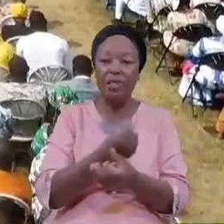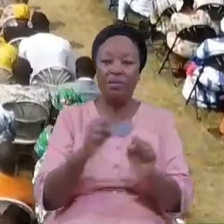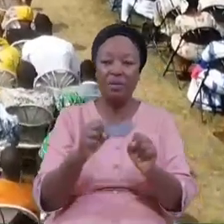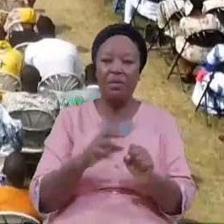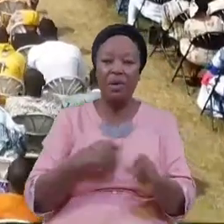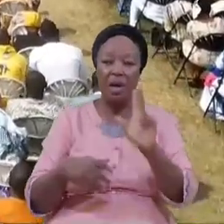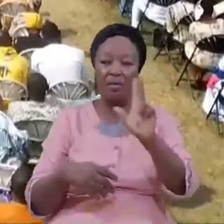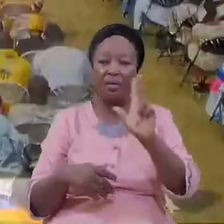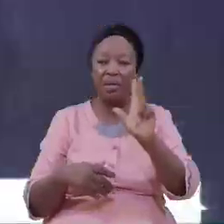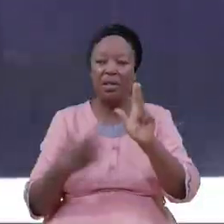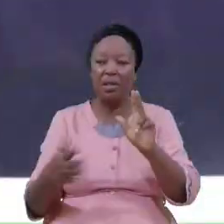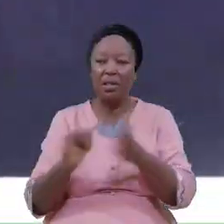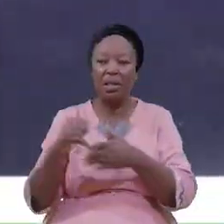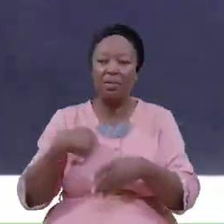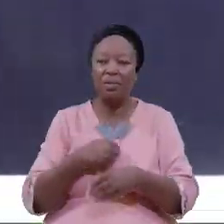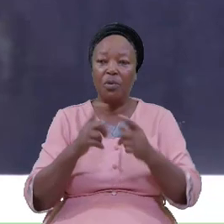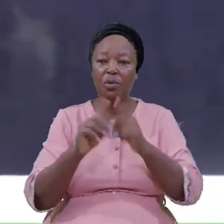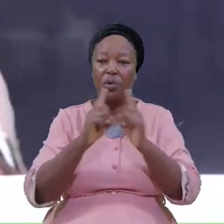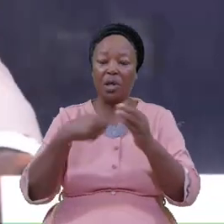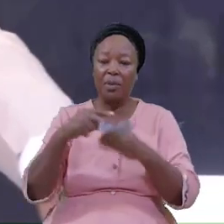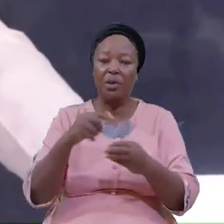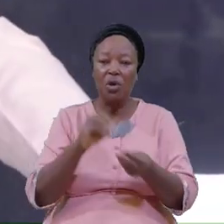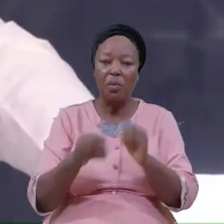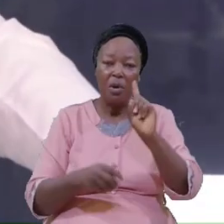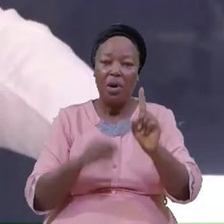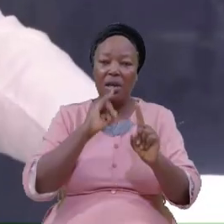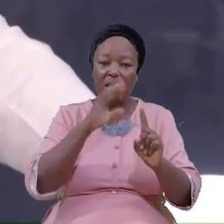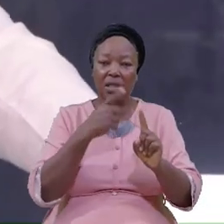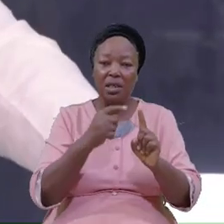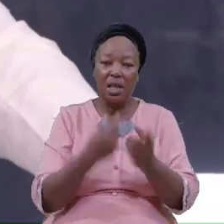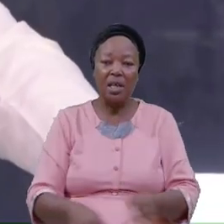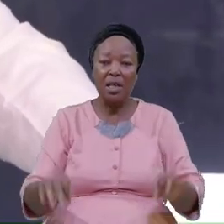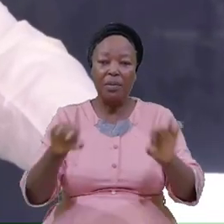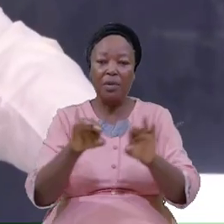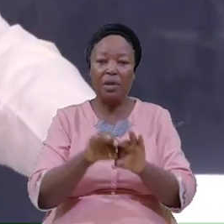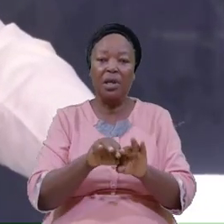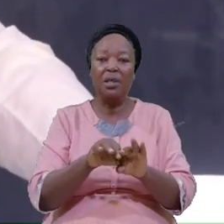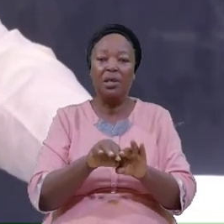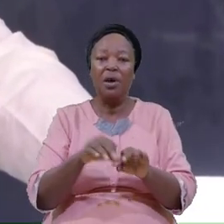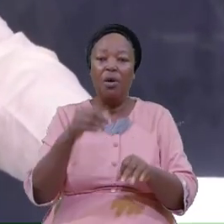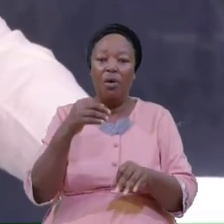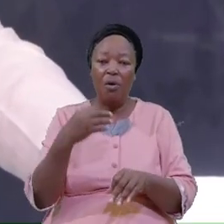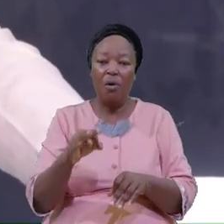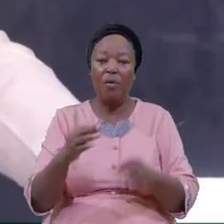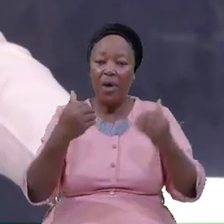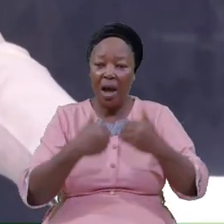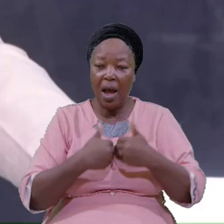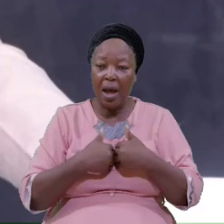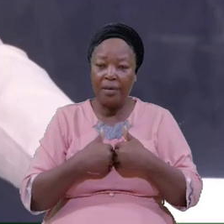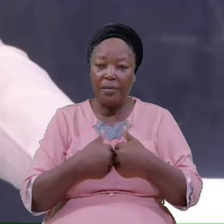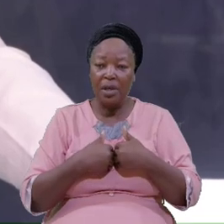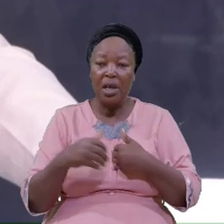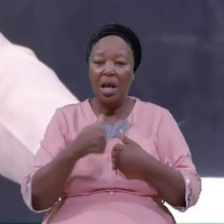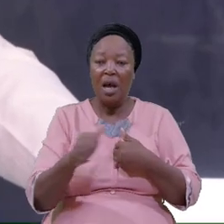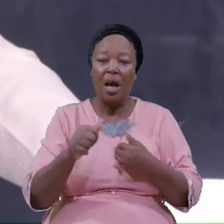trois choses dont nous allons Number considérer. One is the priority of possessing a pure